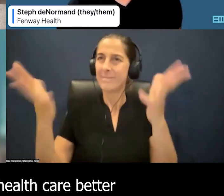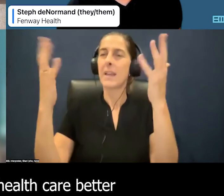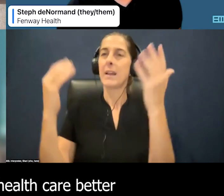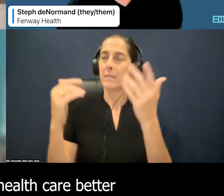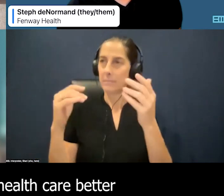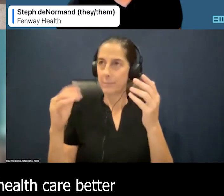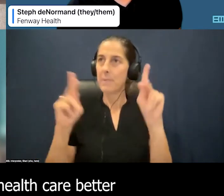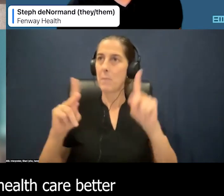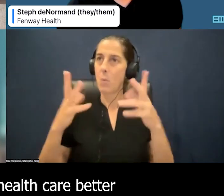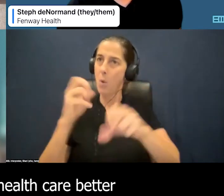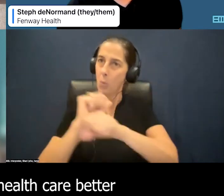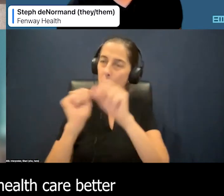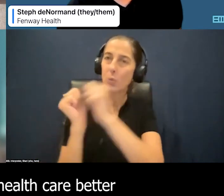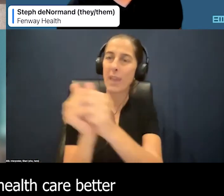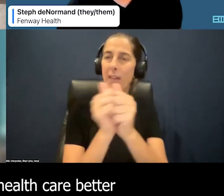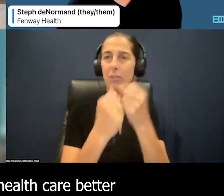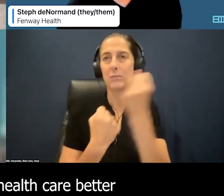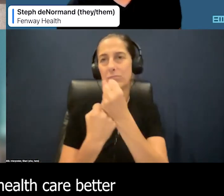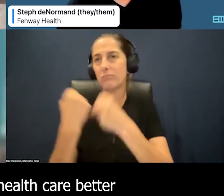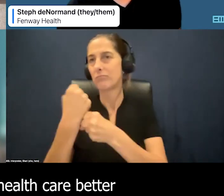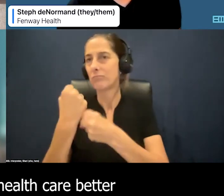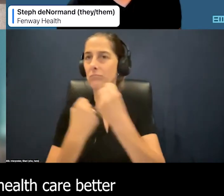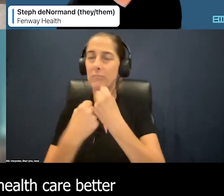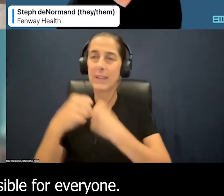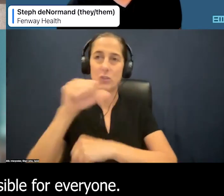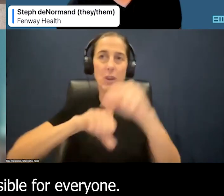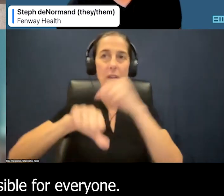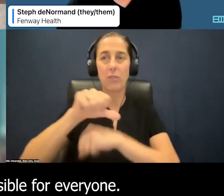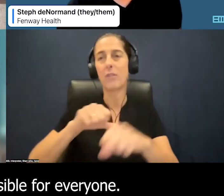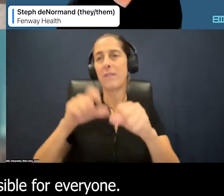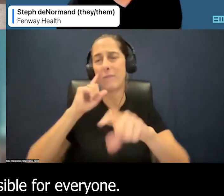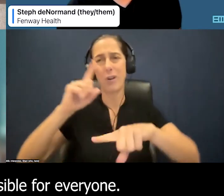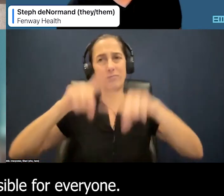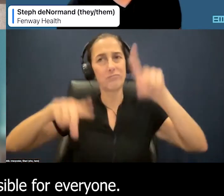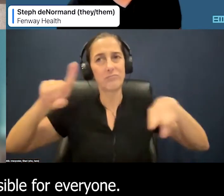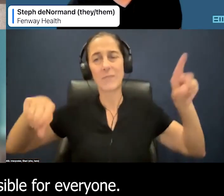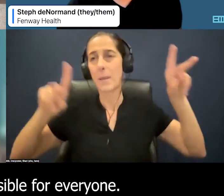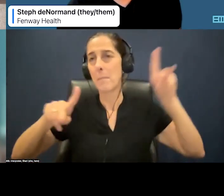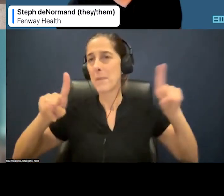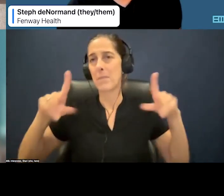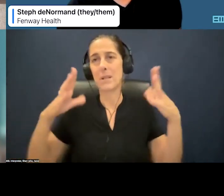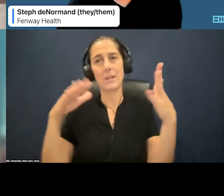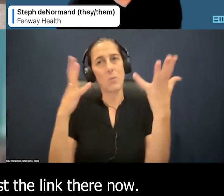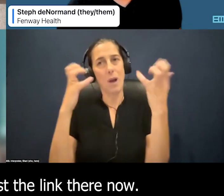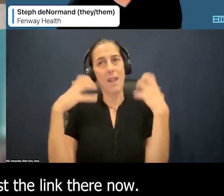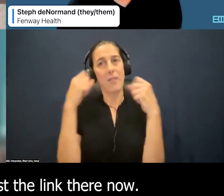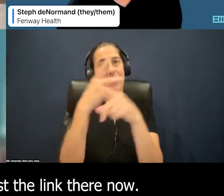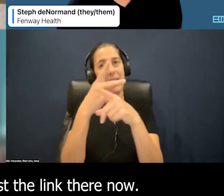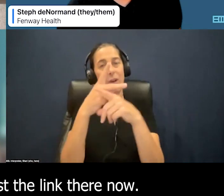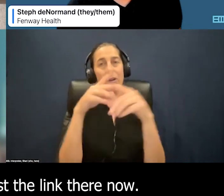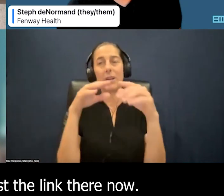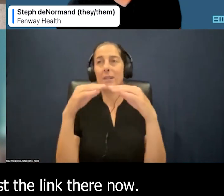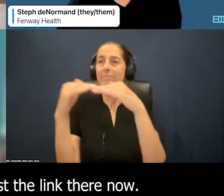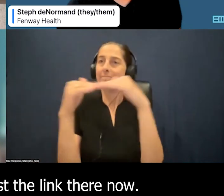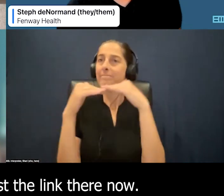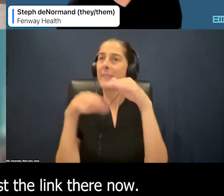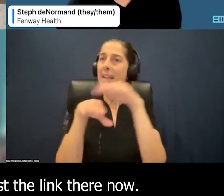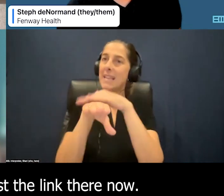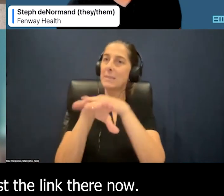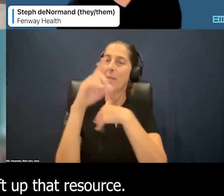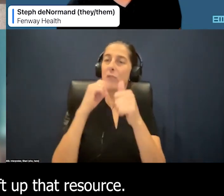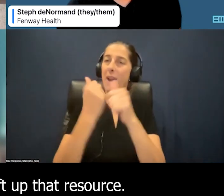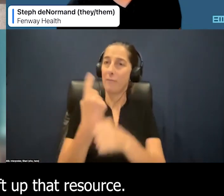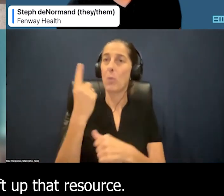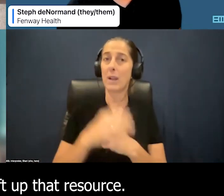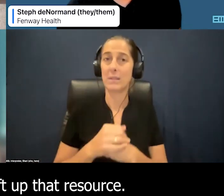voices and just make healthcare better and more accessible for everyone. So I'm going to post the link there